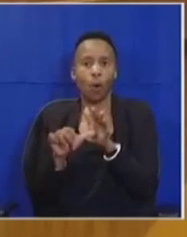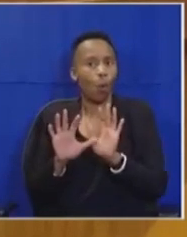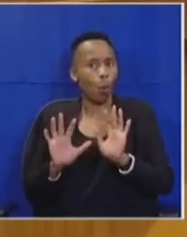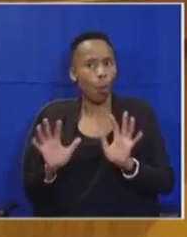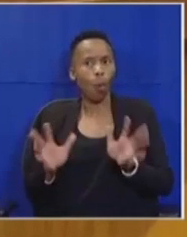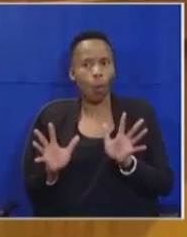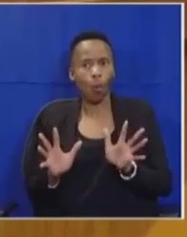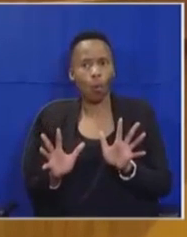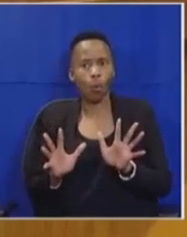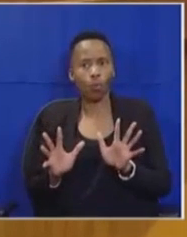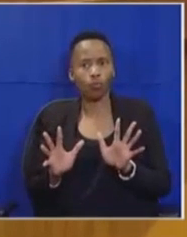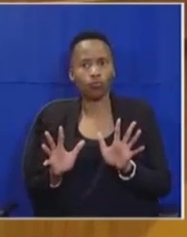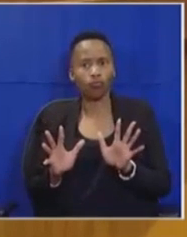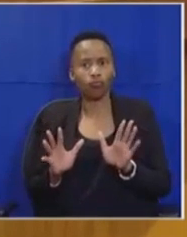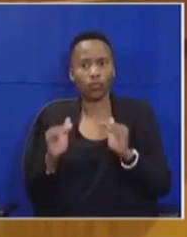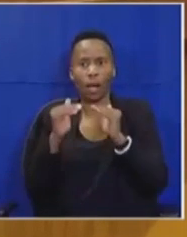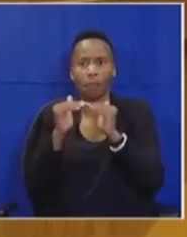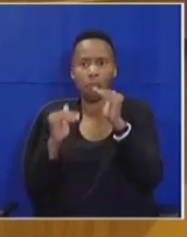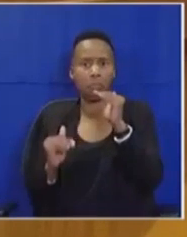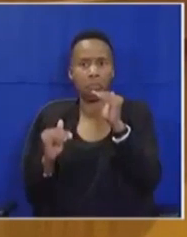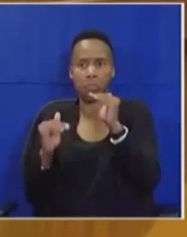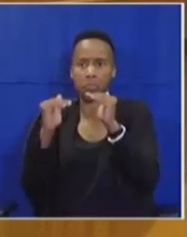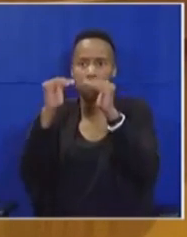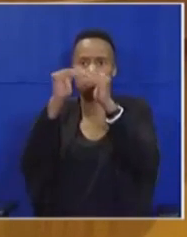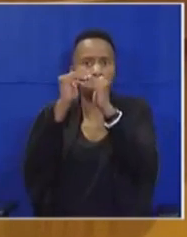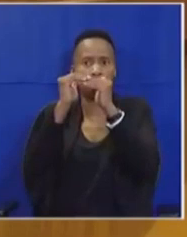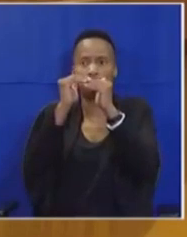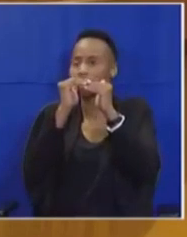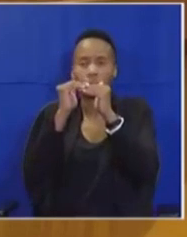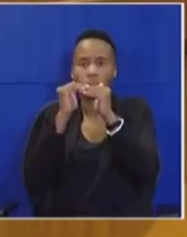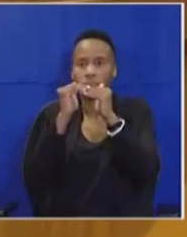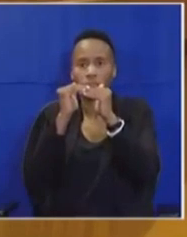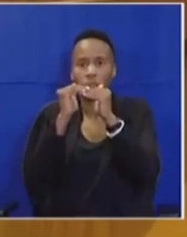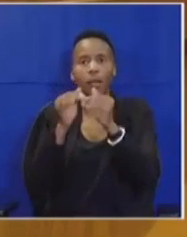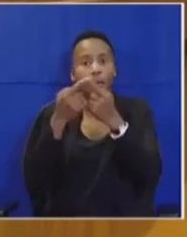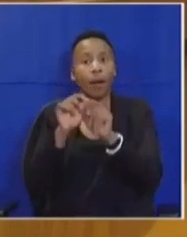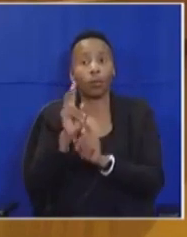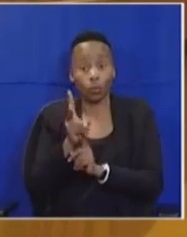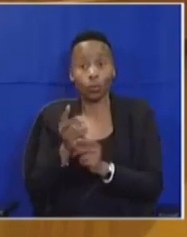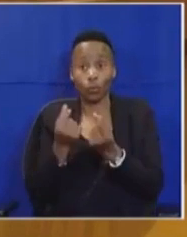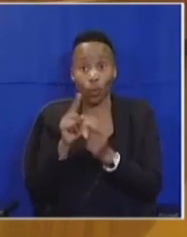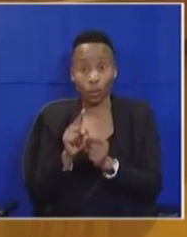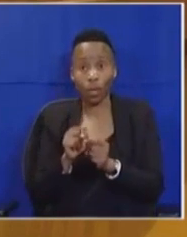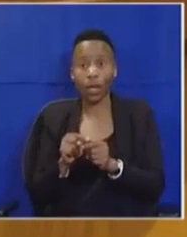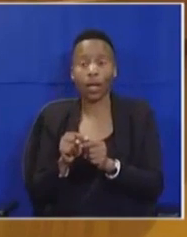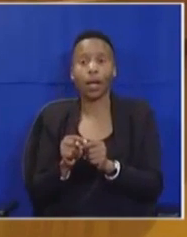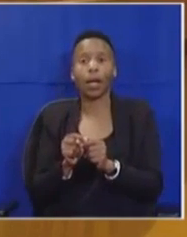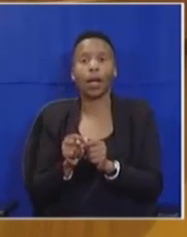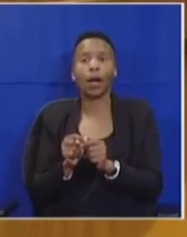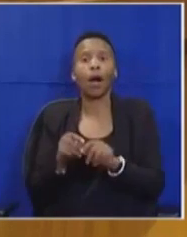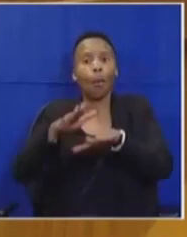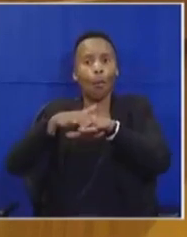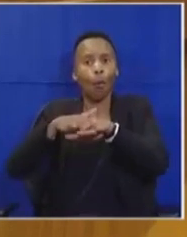to redress a grave historical injustice, but also to bring more producers into the